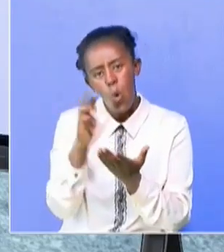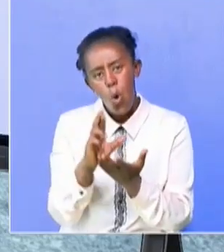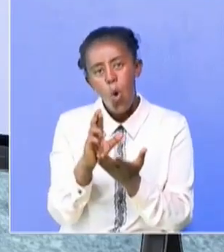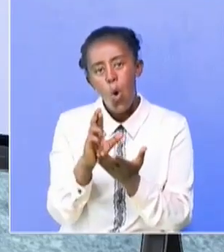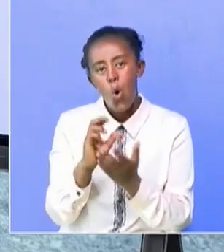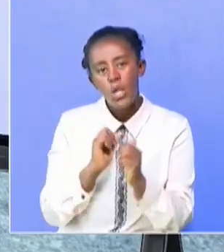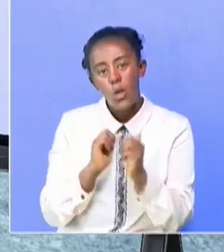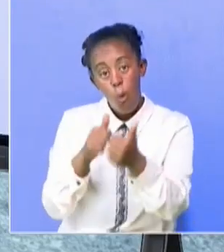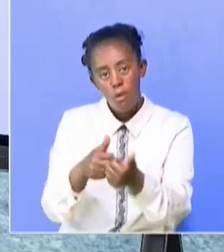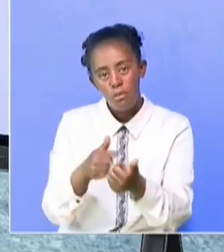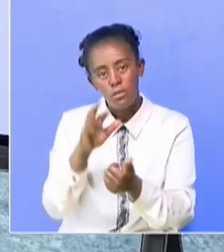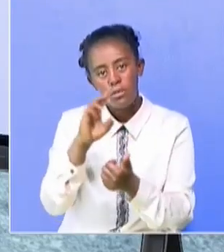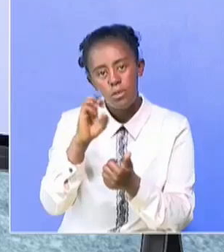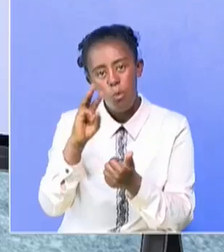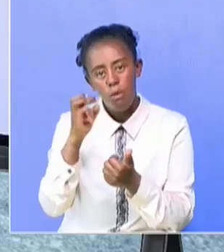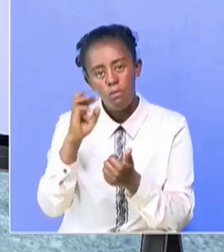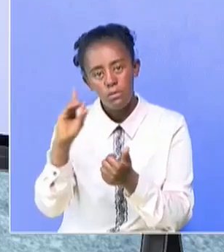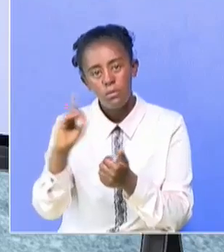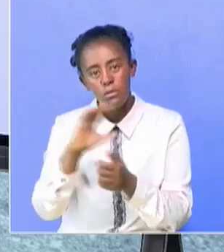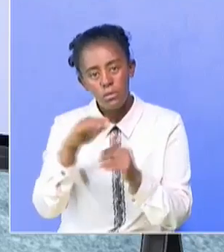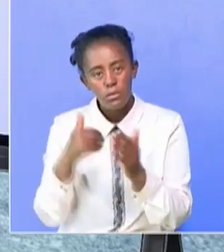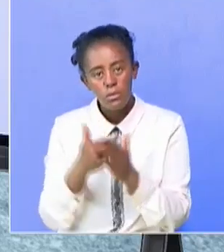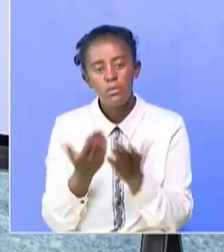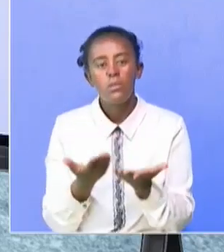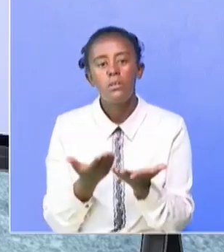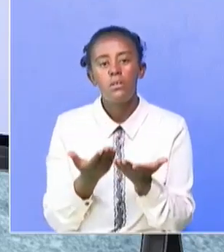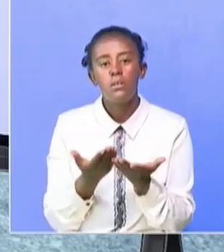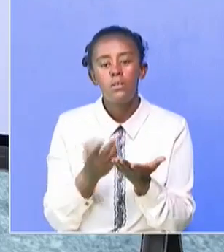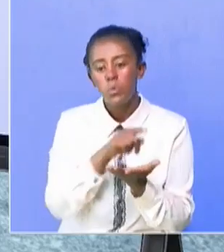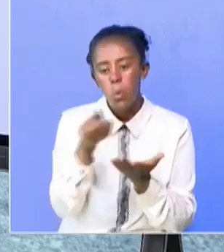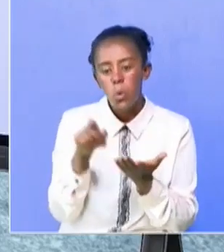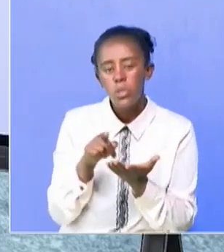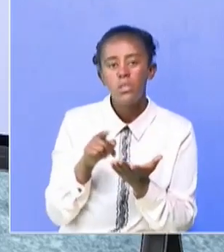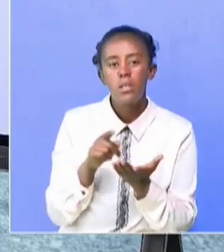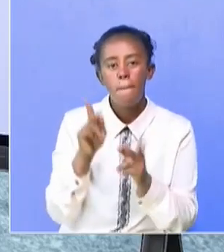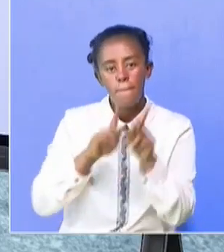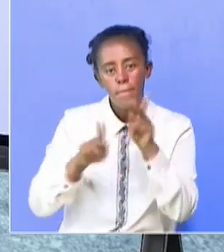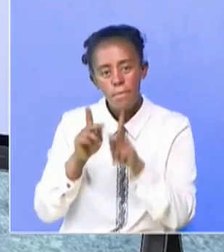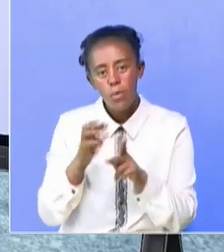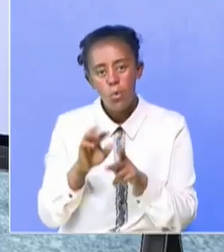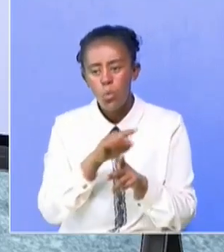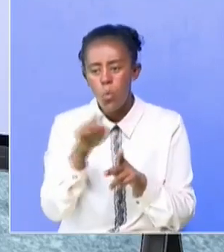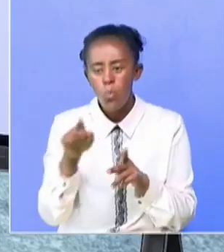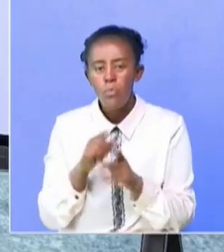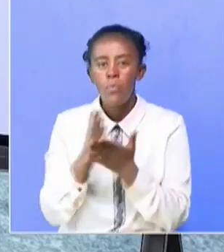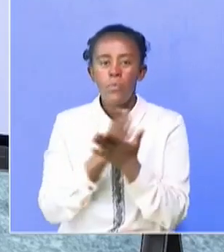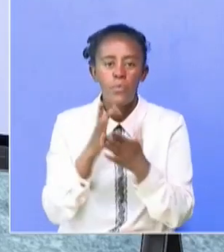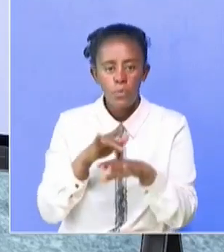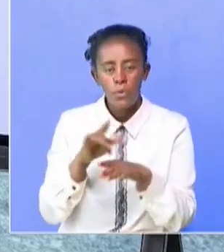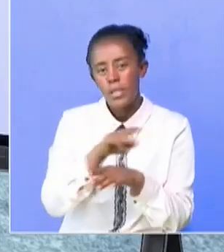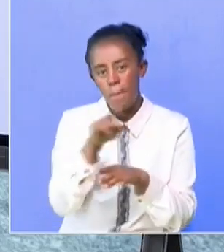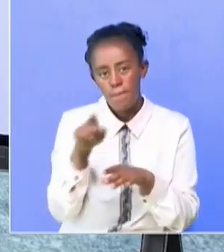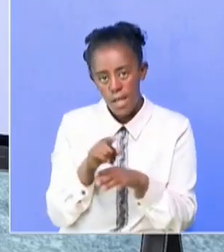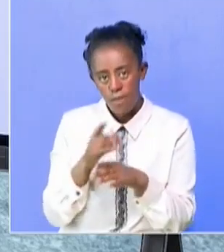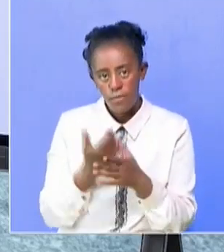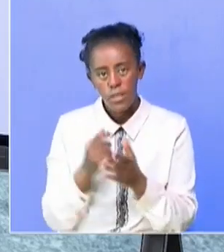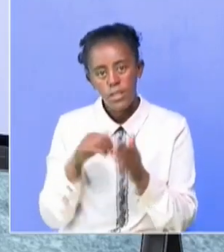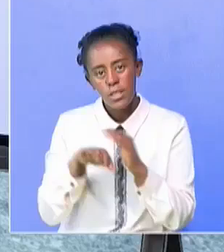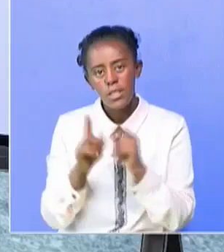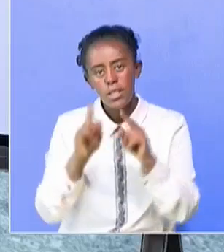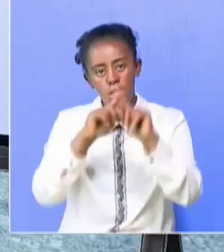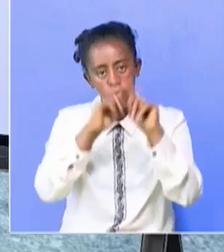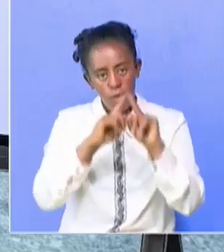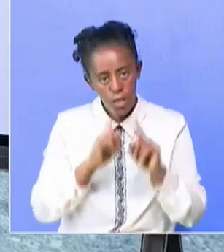reward to somebody else. Those students or those people who are actively engaging themselves in